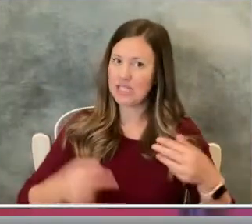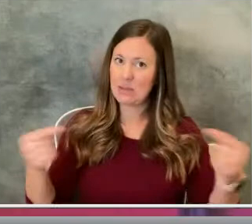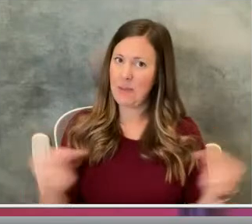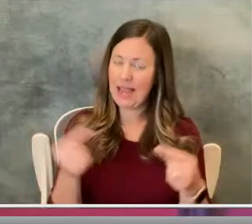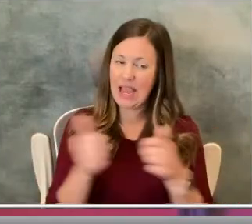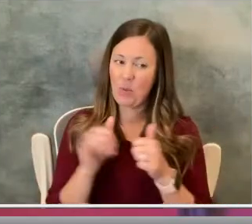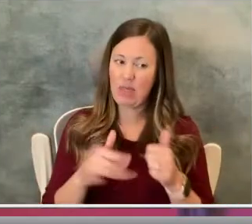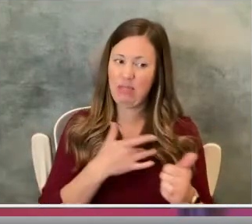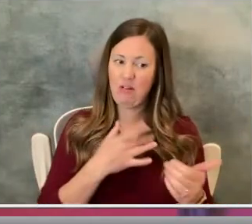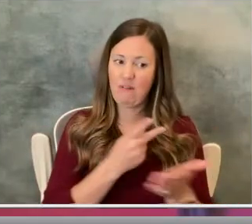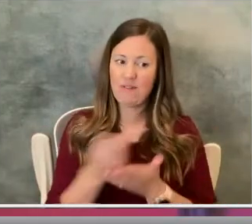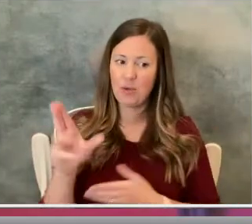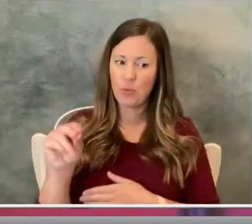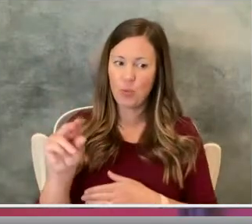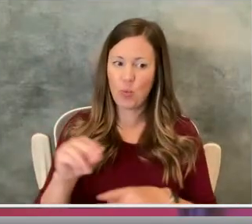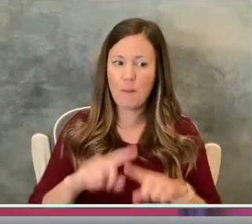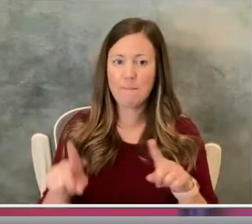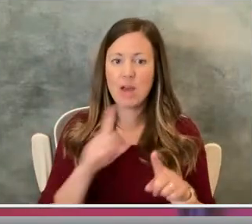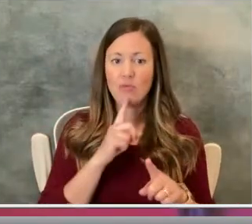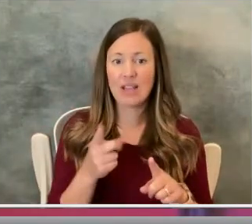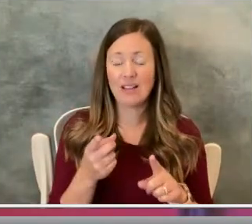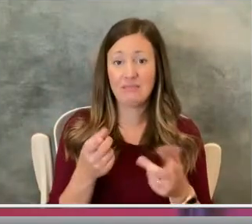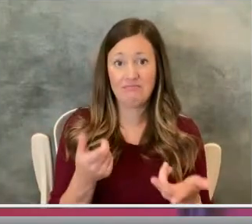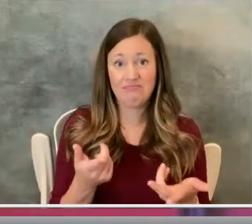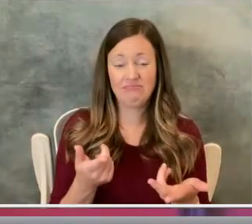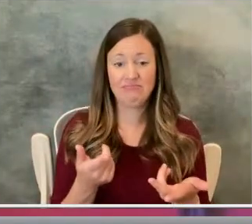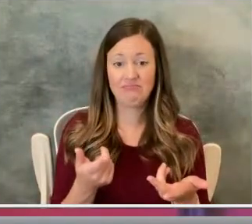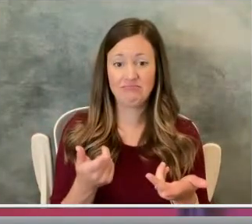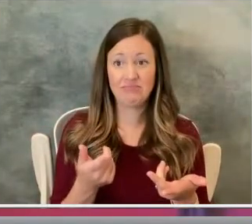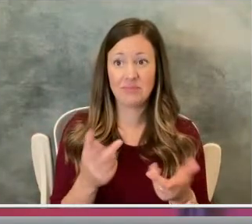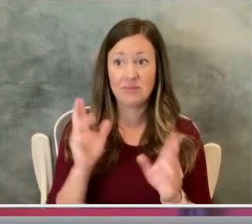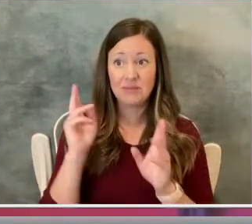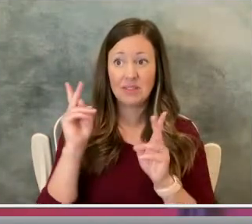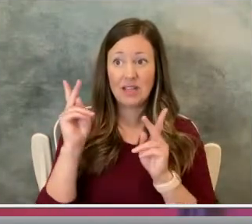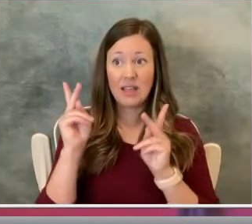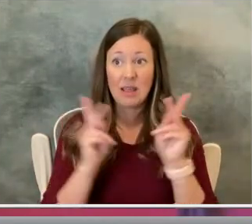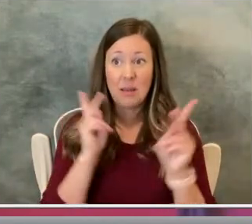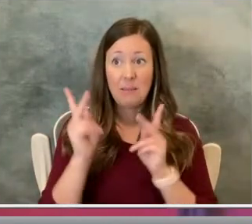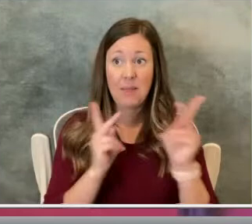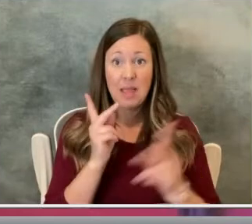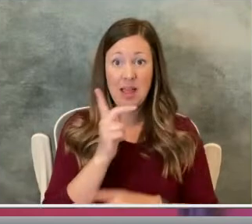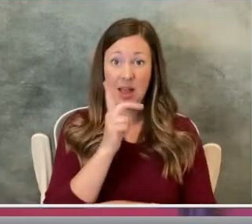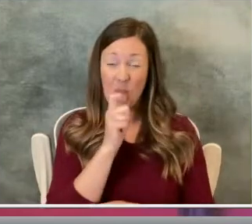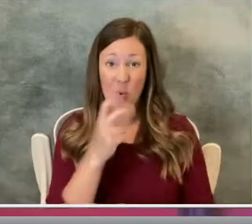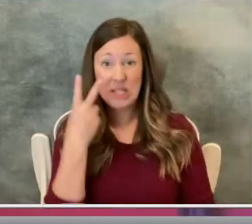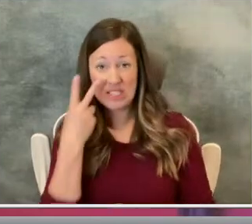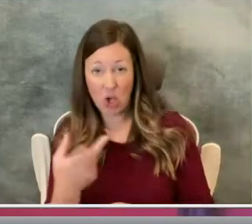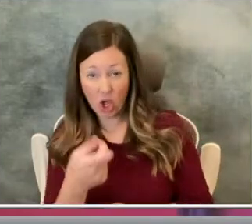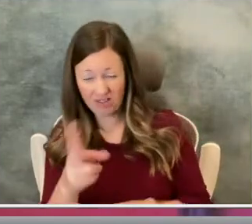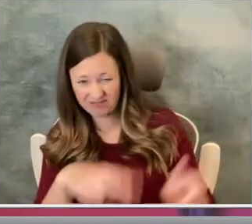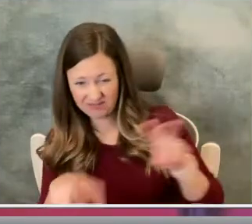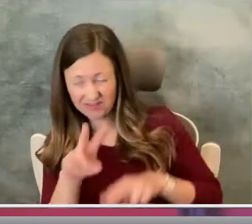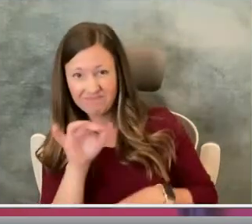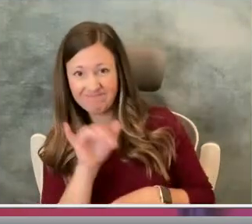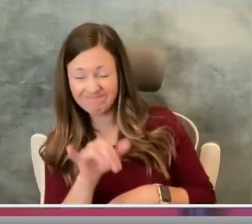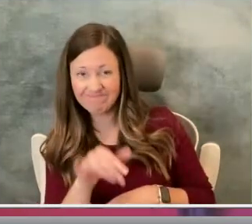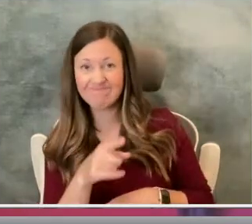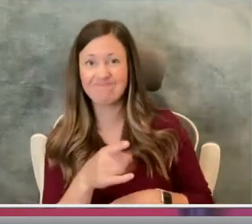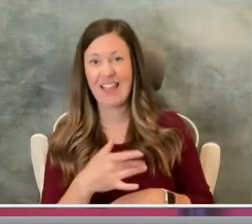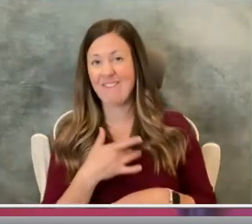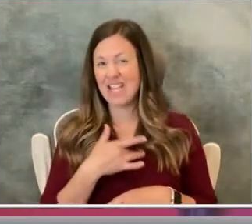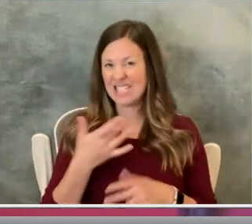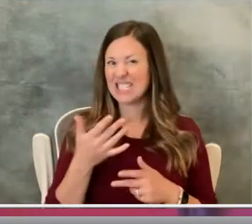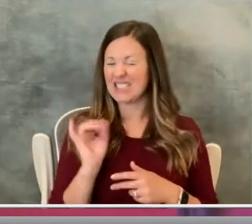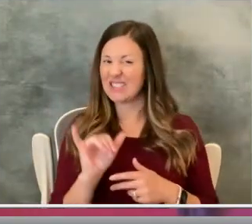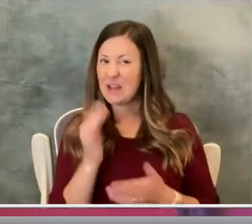one that, you know, you have to give credit to the people that saw him initially to at least think that this